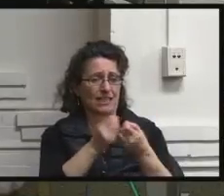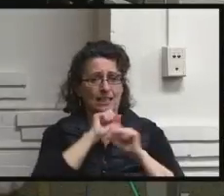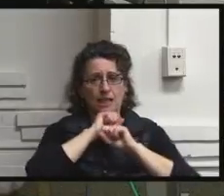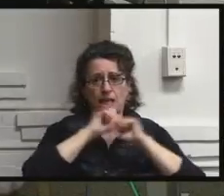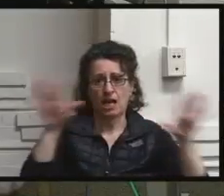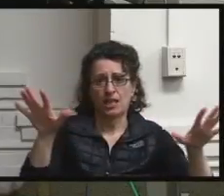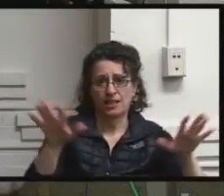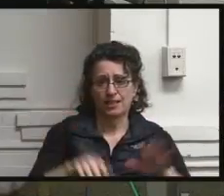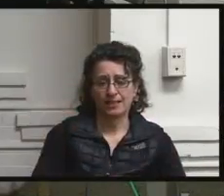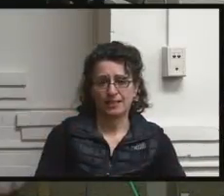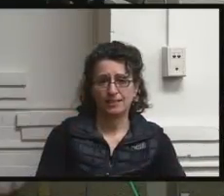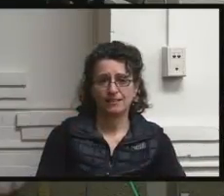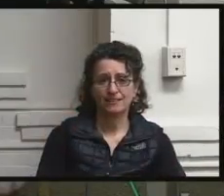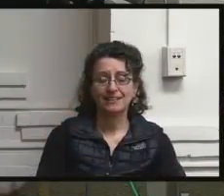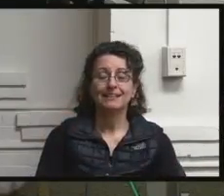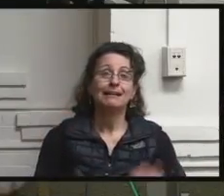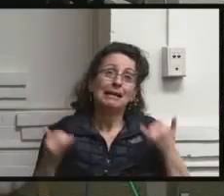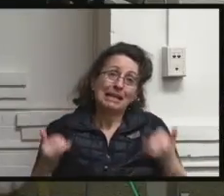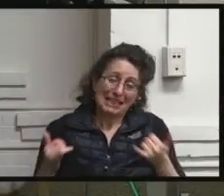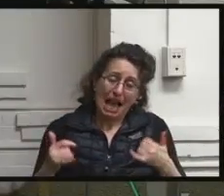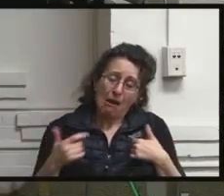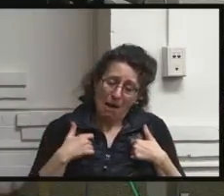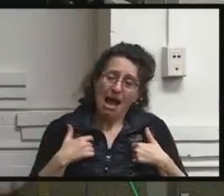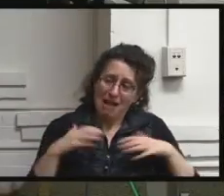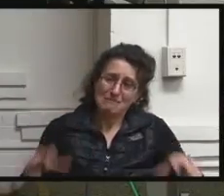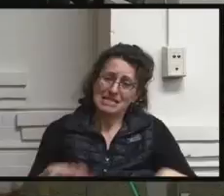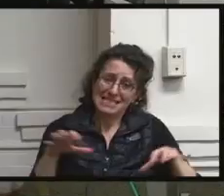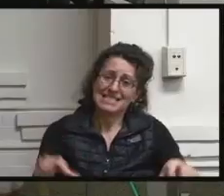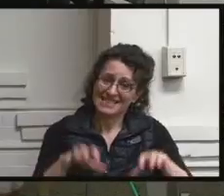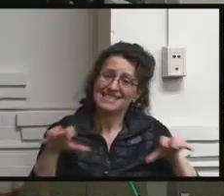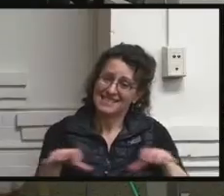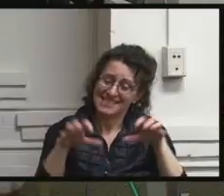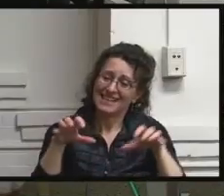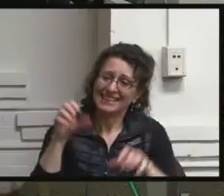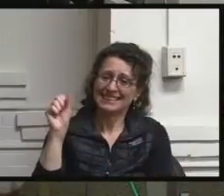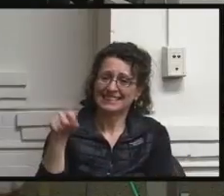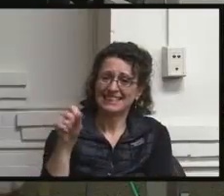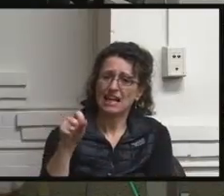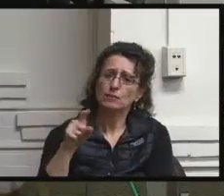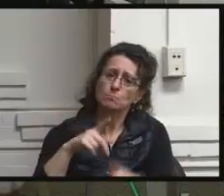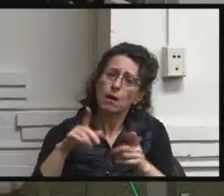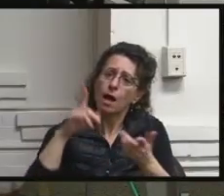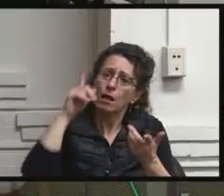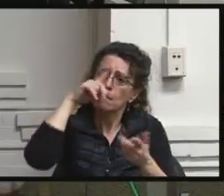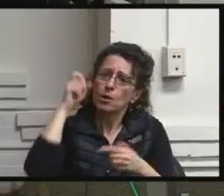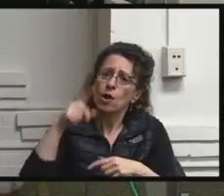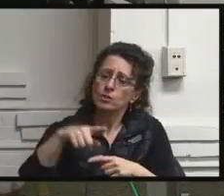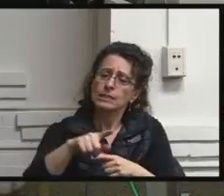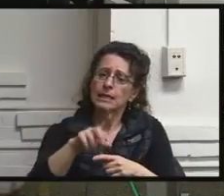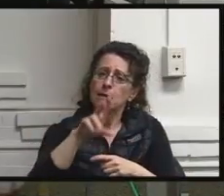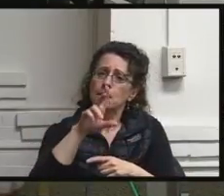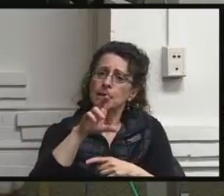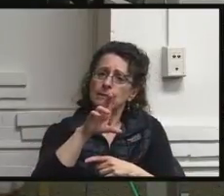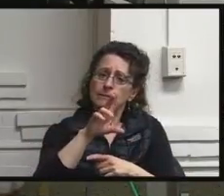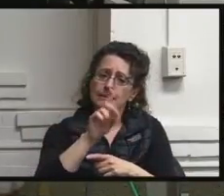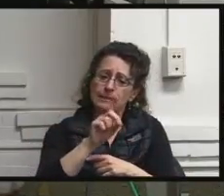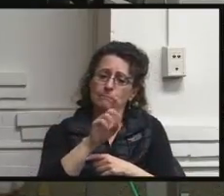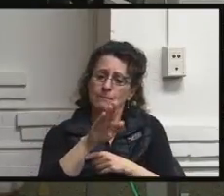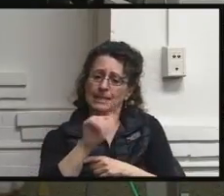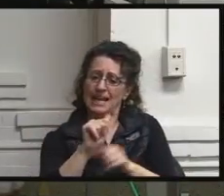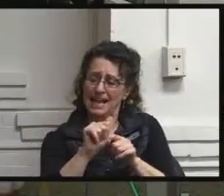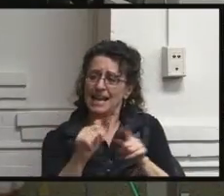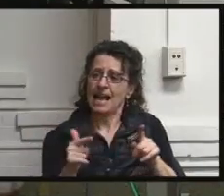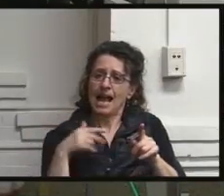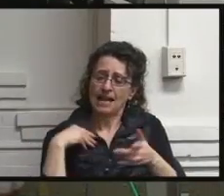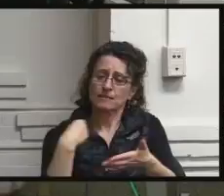Now, maybe I'm doing the work, but it's because the organization has the funds to do the work. I do the work because I enjoy it.